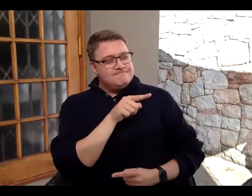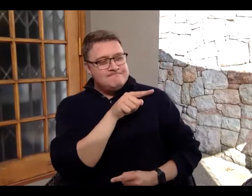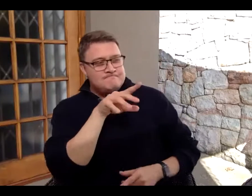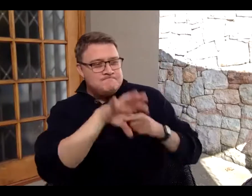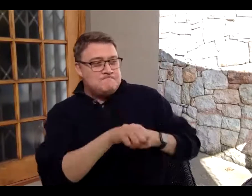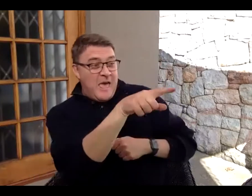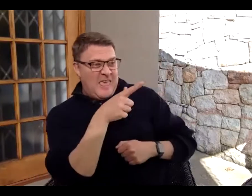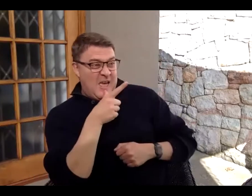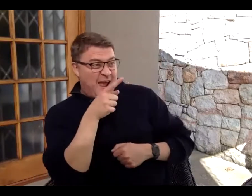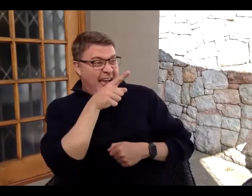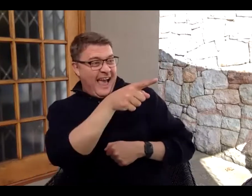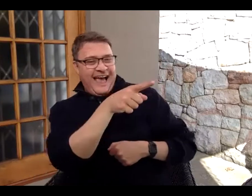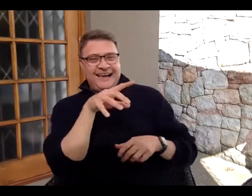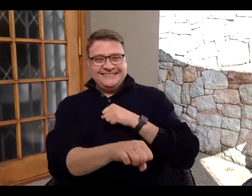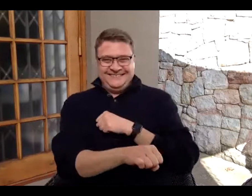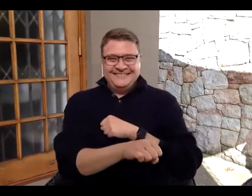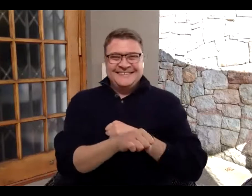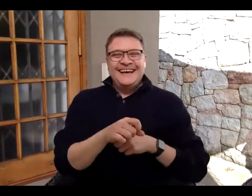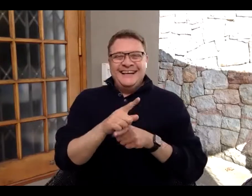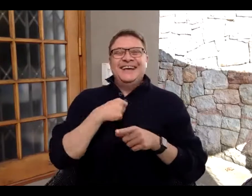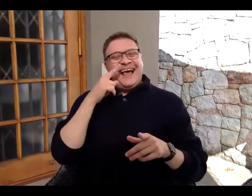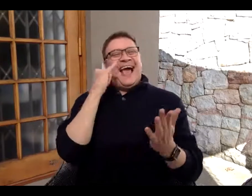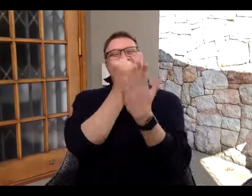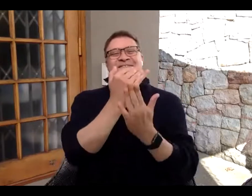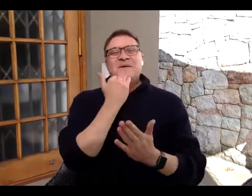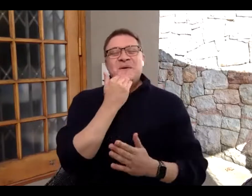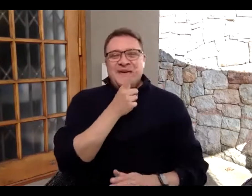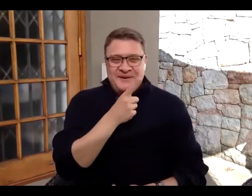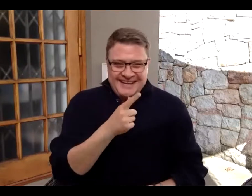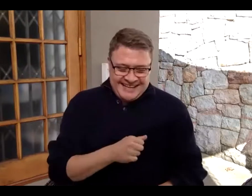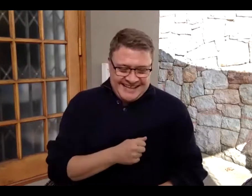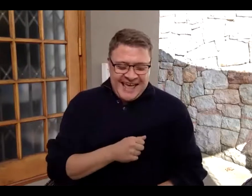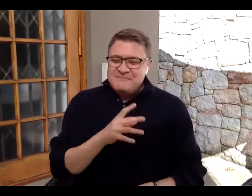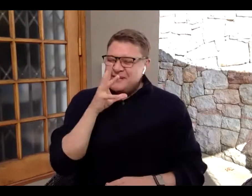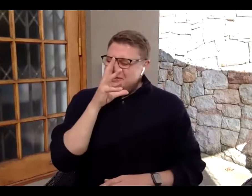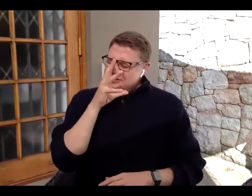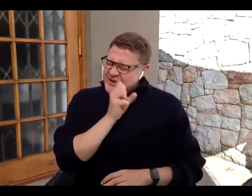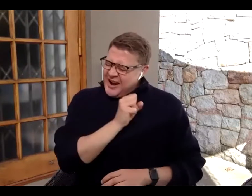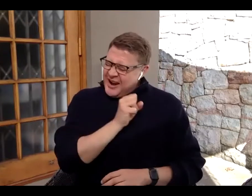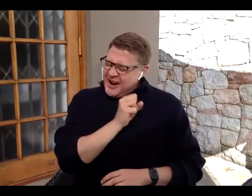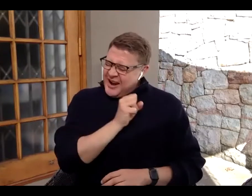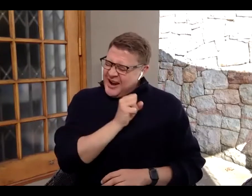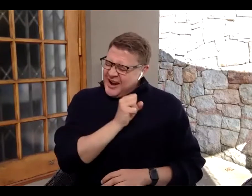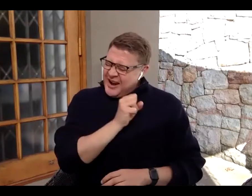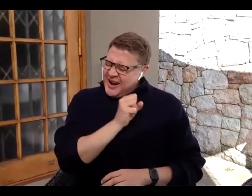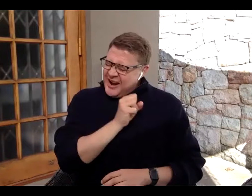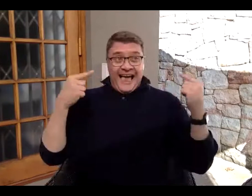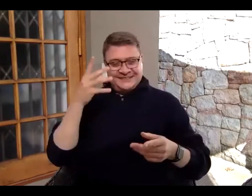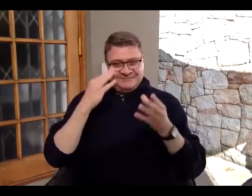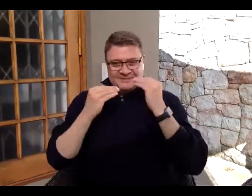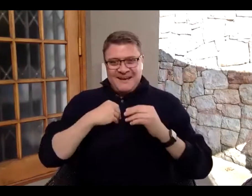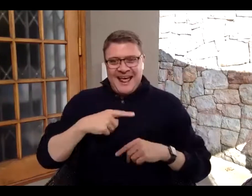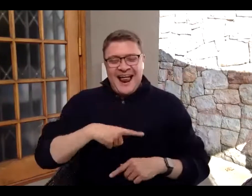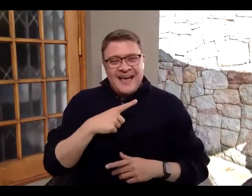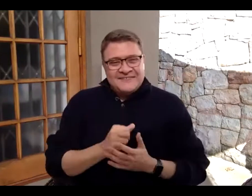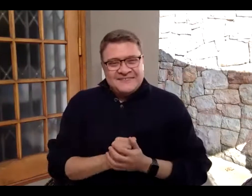people were, so they could identify it. But it was the strangest and most surreal experience of my life. And I think it's important